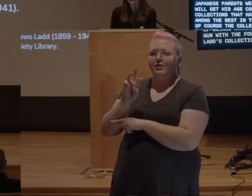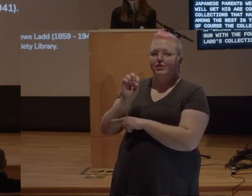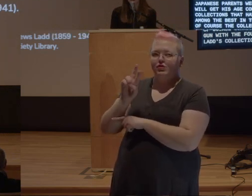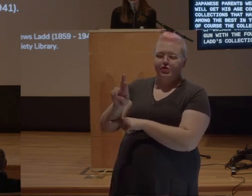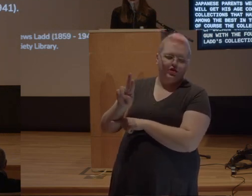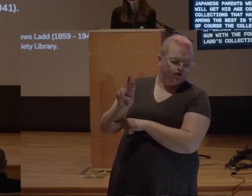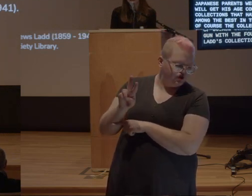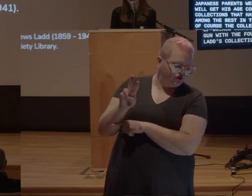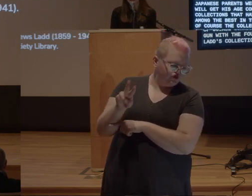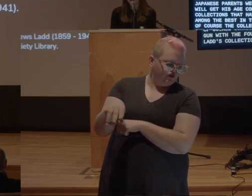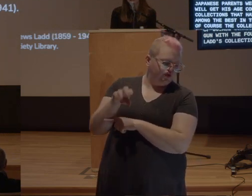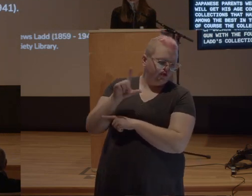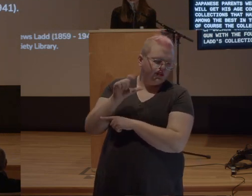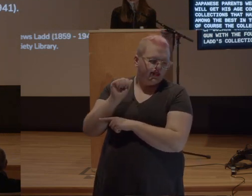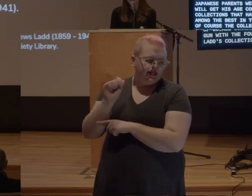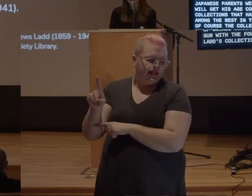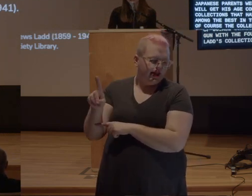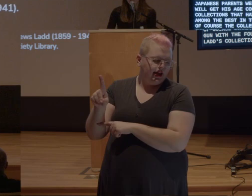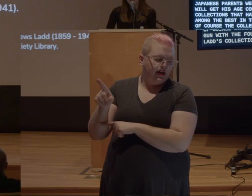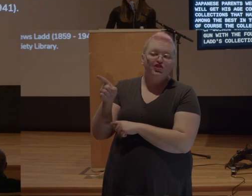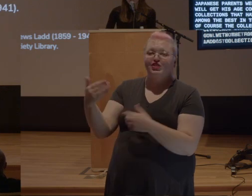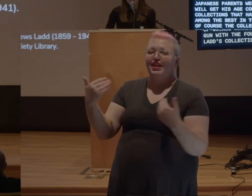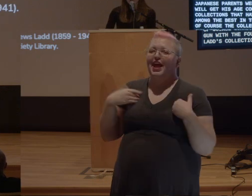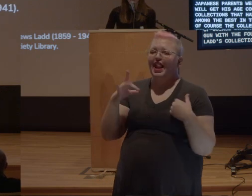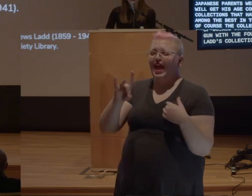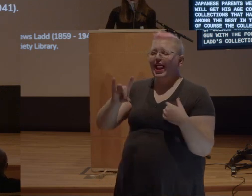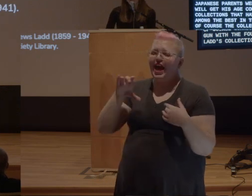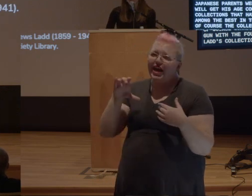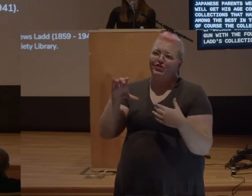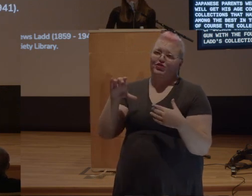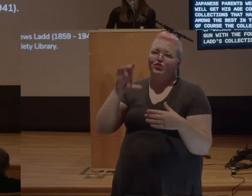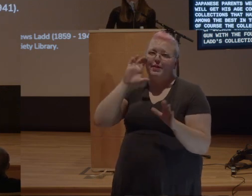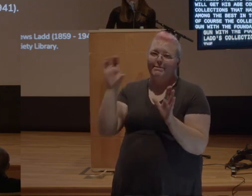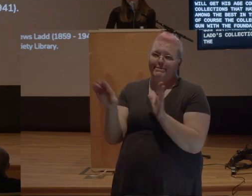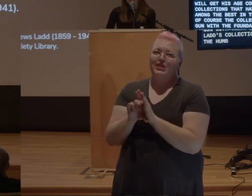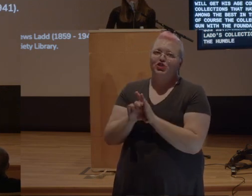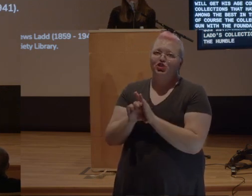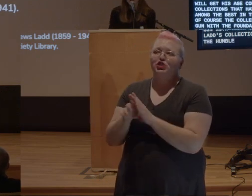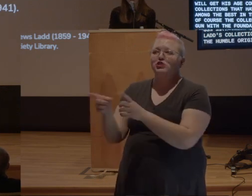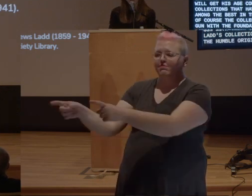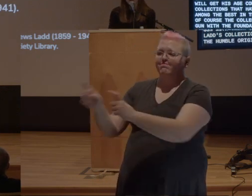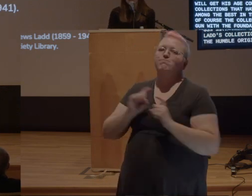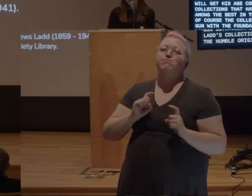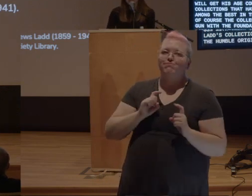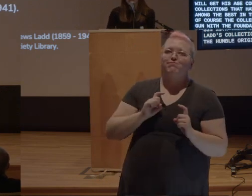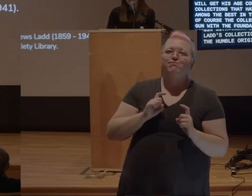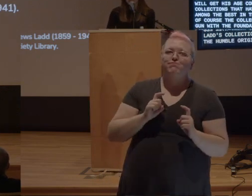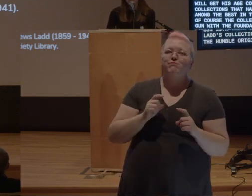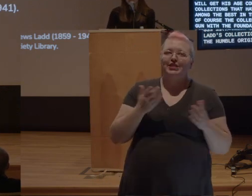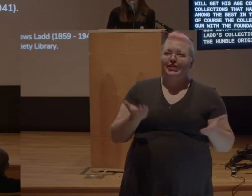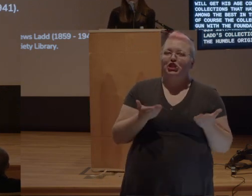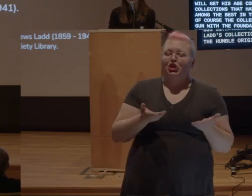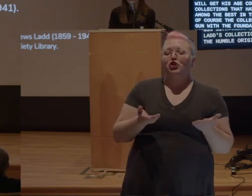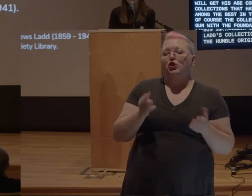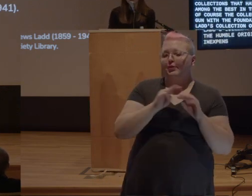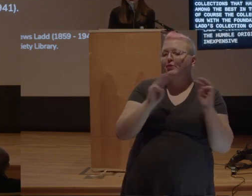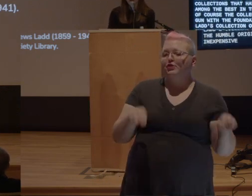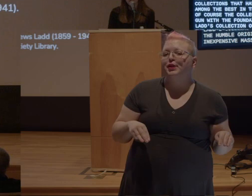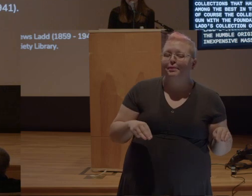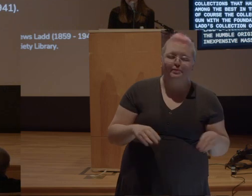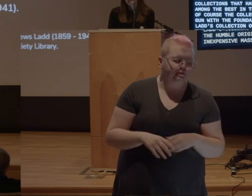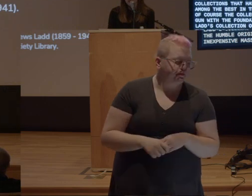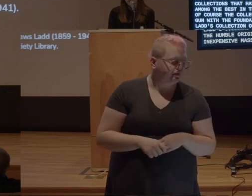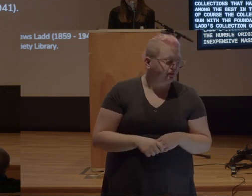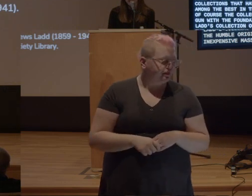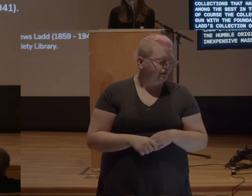prints in 1932. Despite the humble origins of woodblock prints as an inexpensive mass medium in